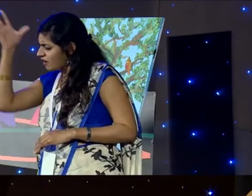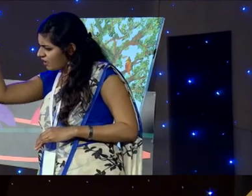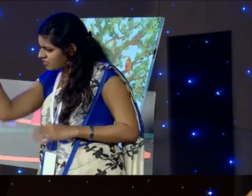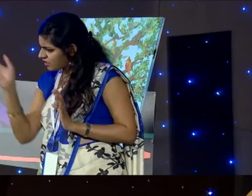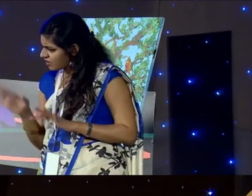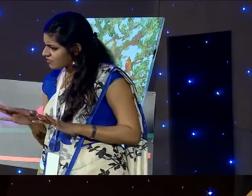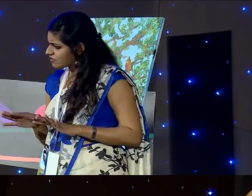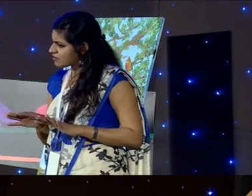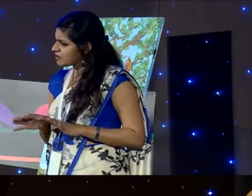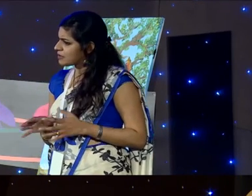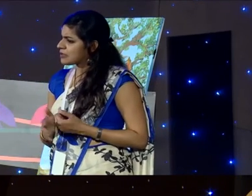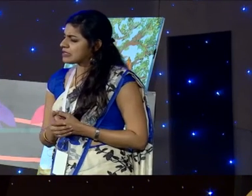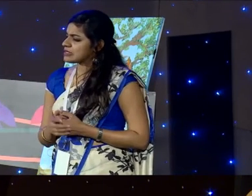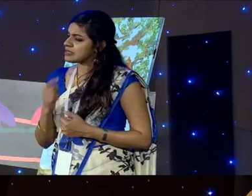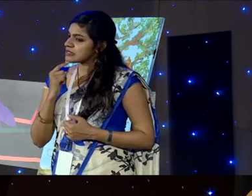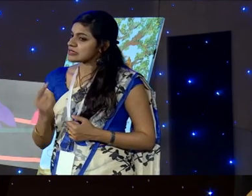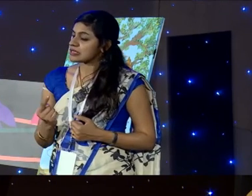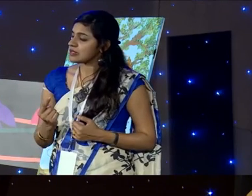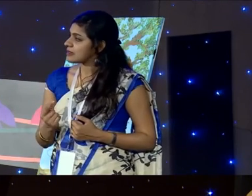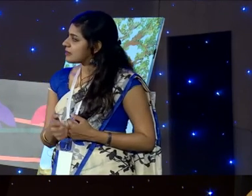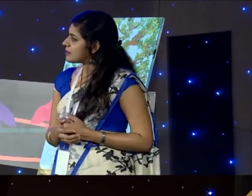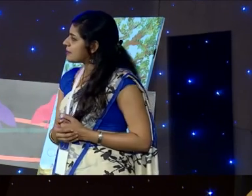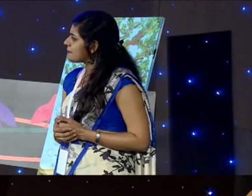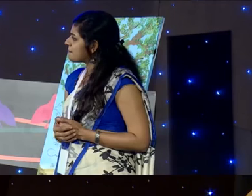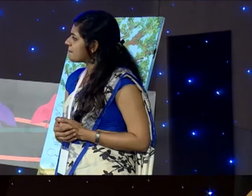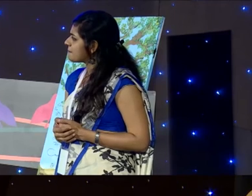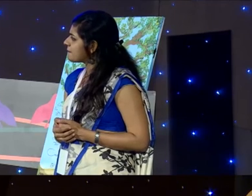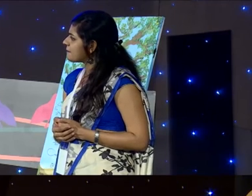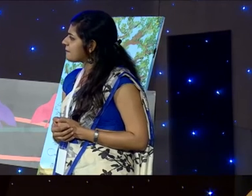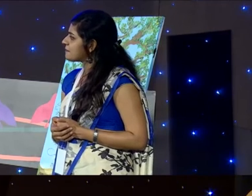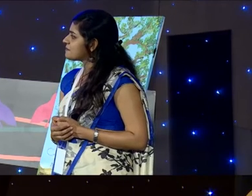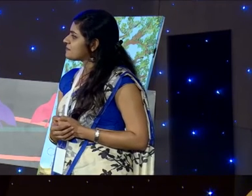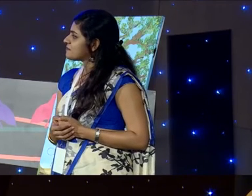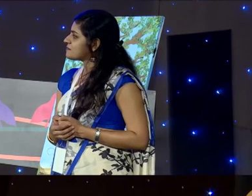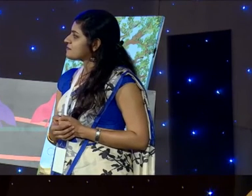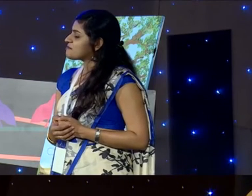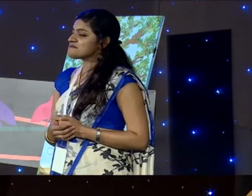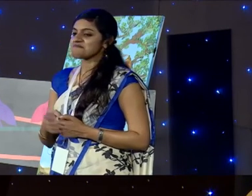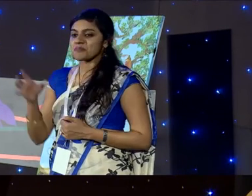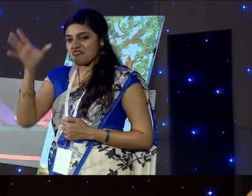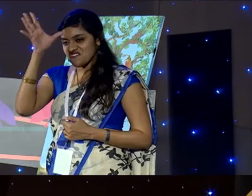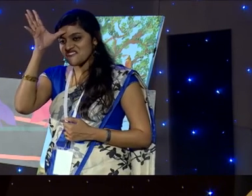a disproportionate number of fathers of children with autism work in the field of engineering.